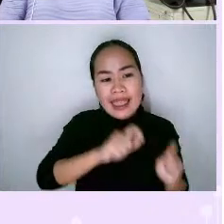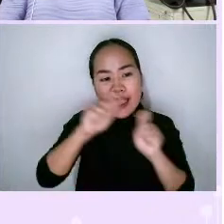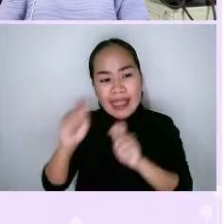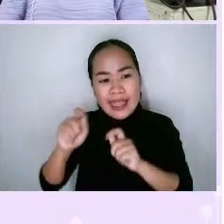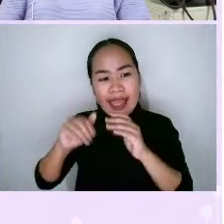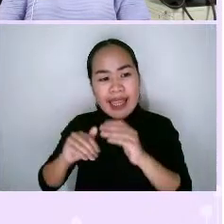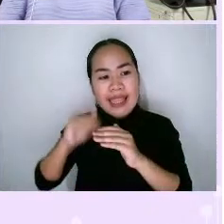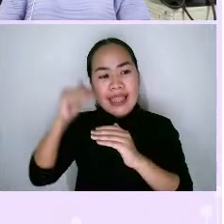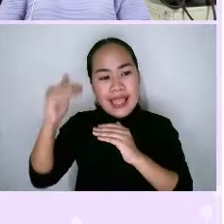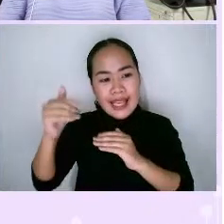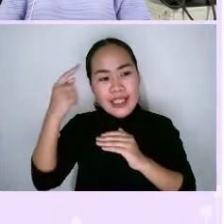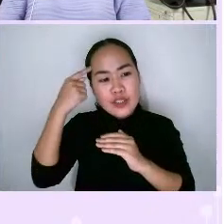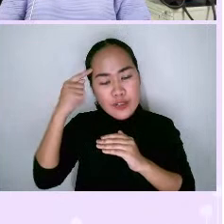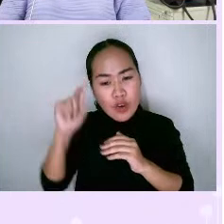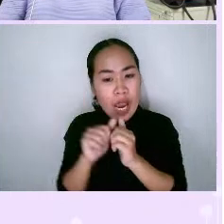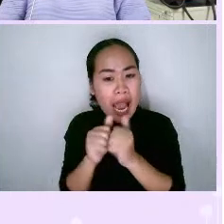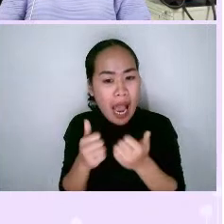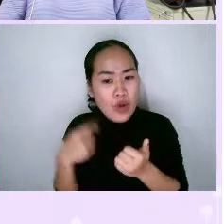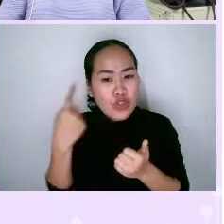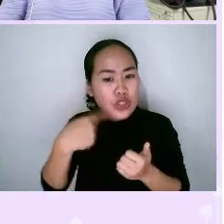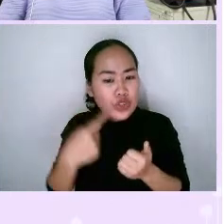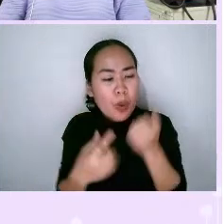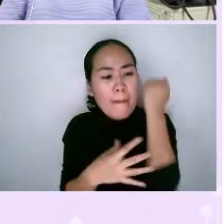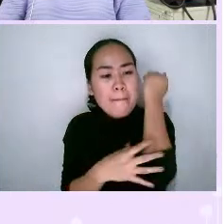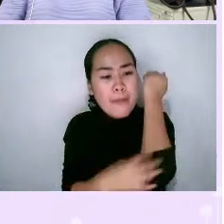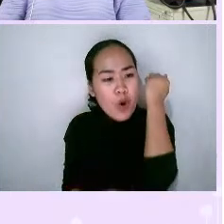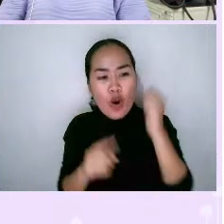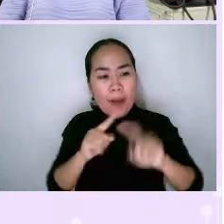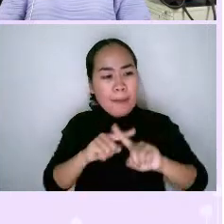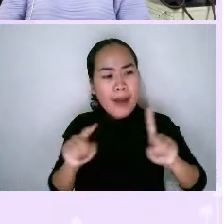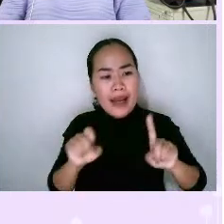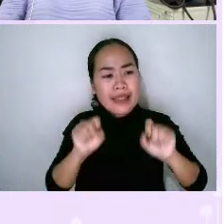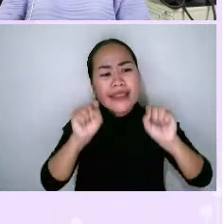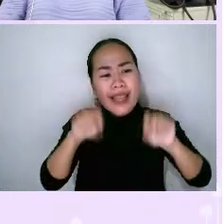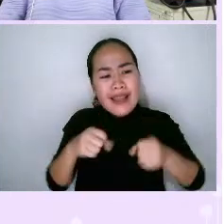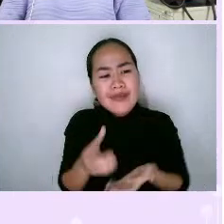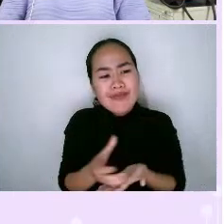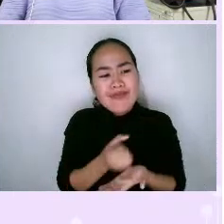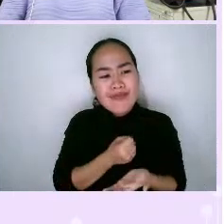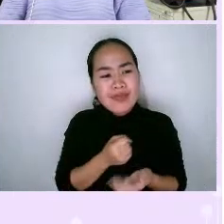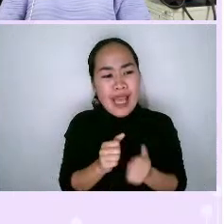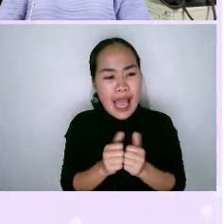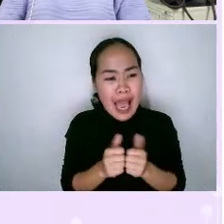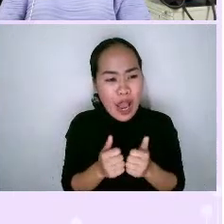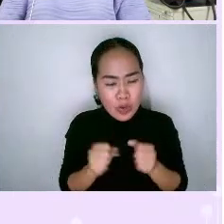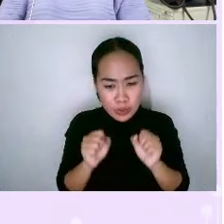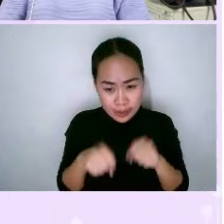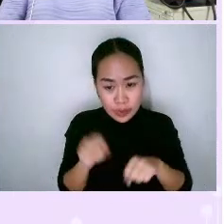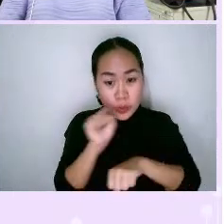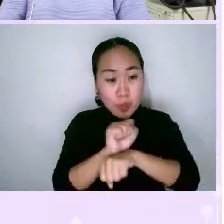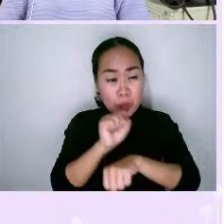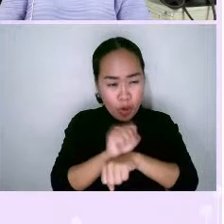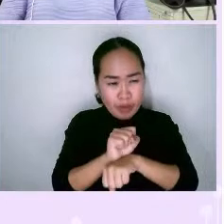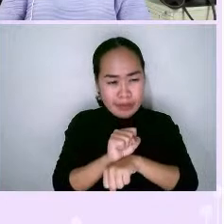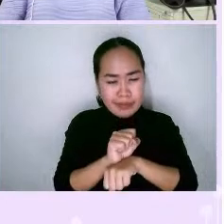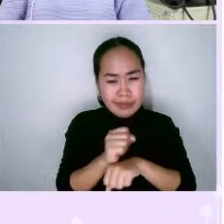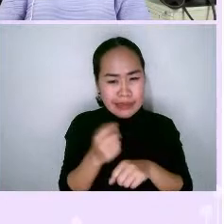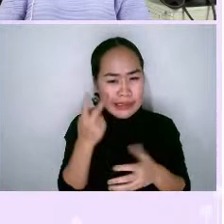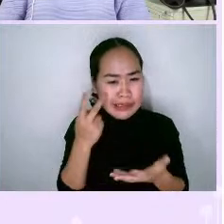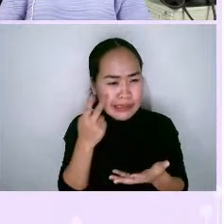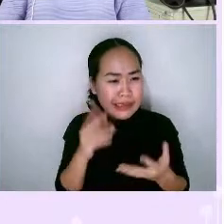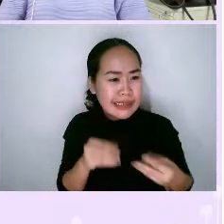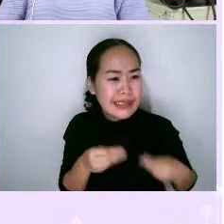poor but deserving students, out-of-school youth, and dependents of displaced or would-be displaced workers